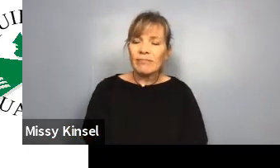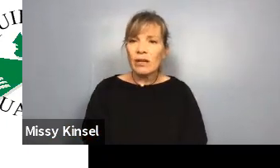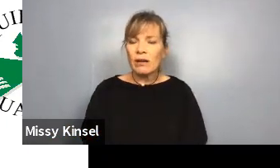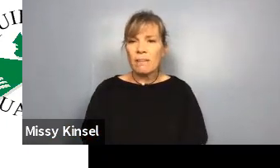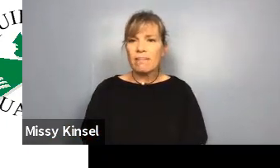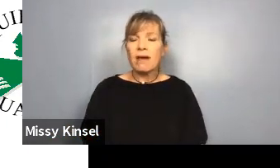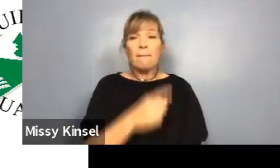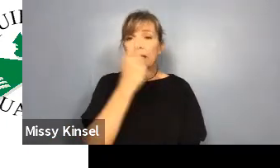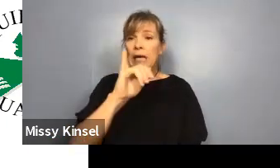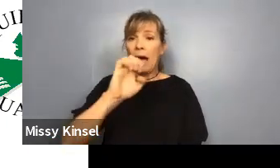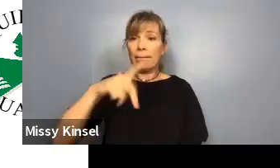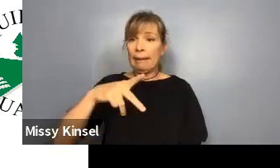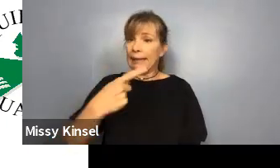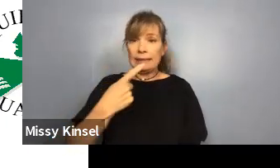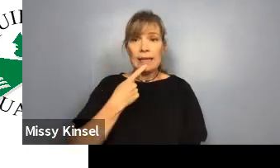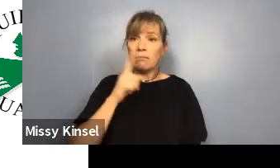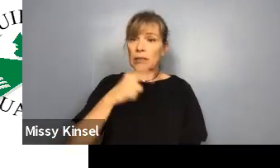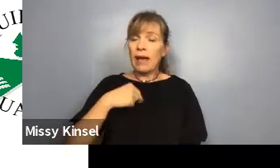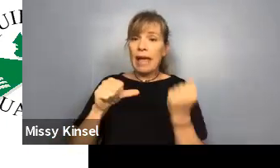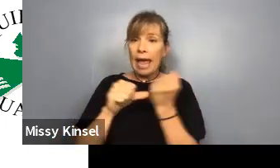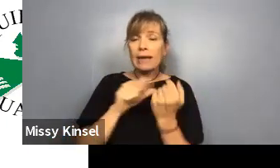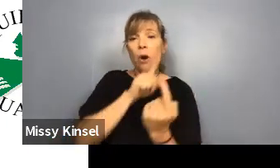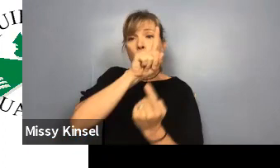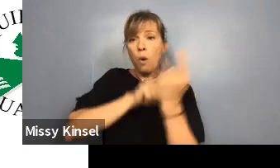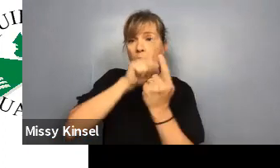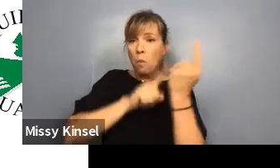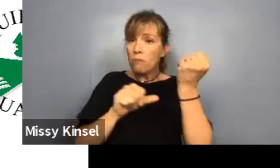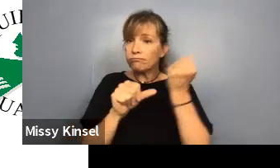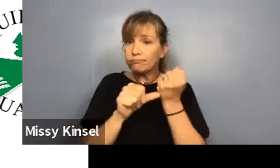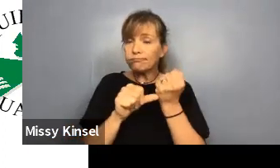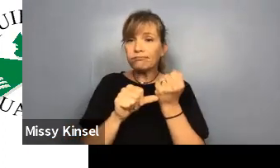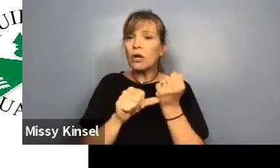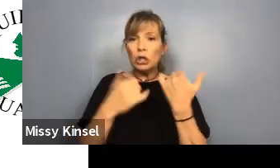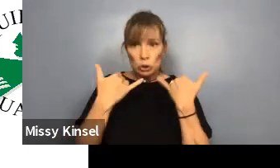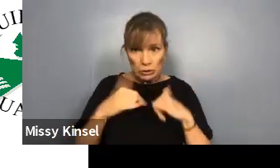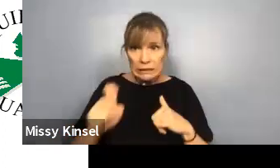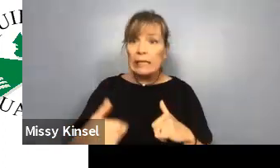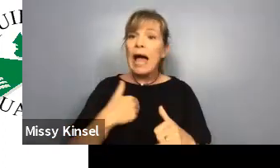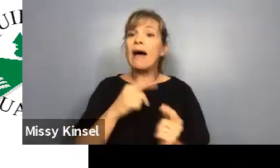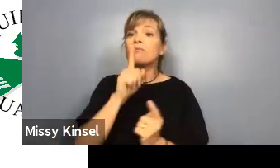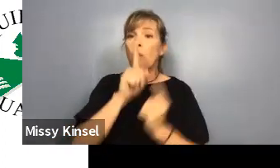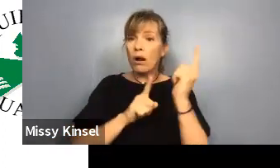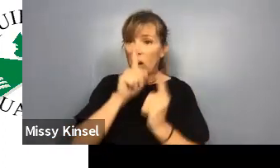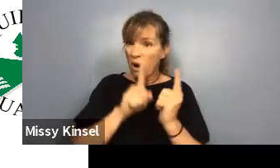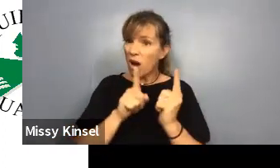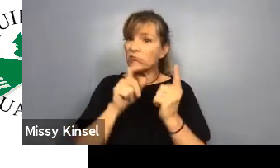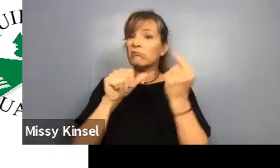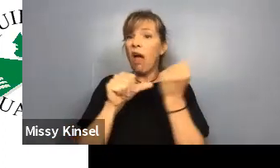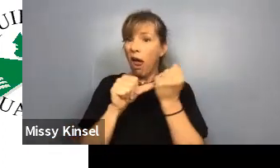their IEP to have an aide, a one-on-one aide, they should still be having that. You know, if there